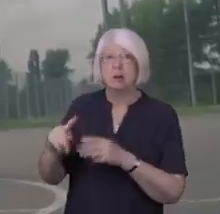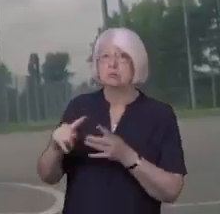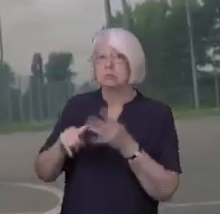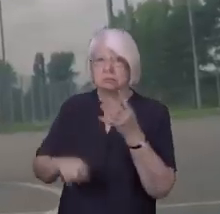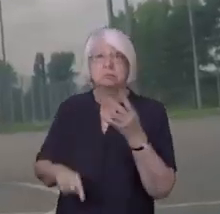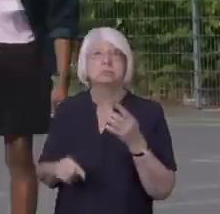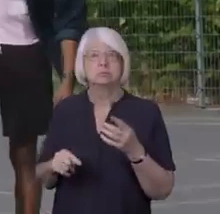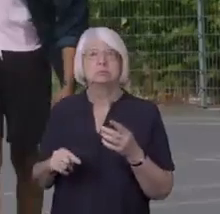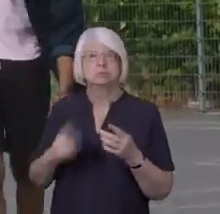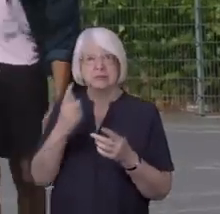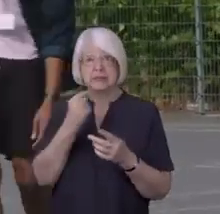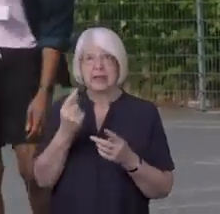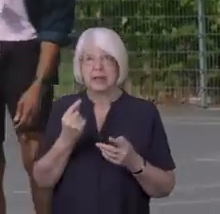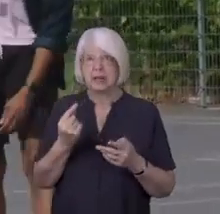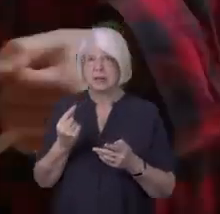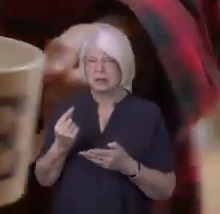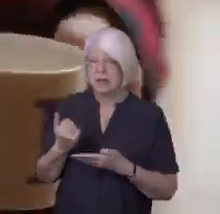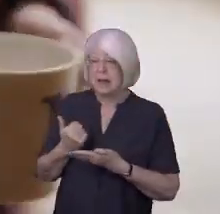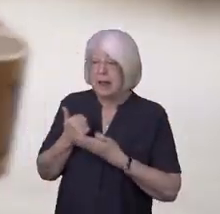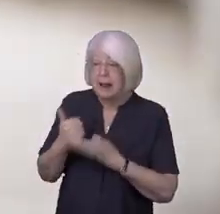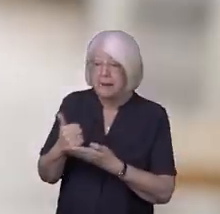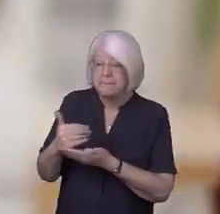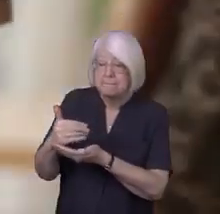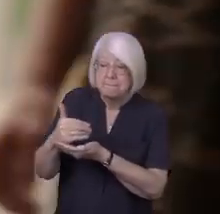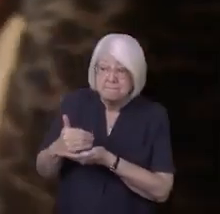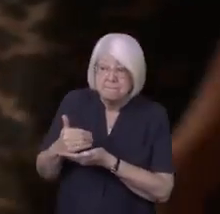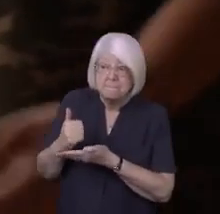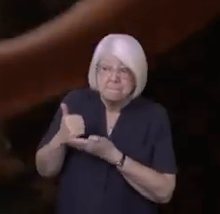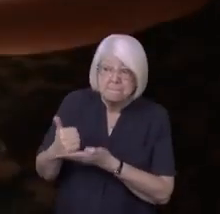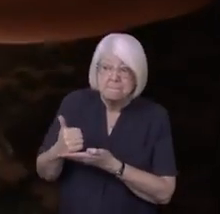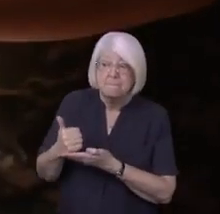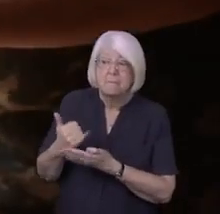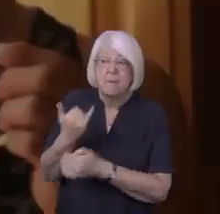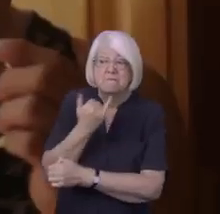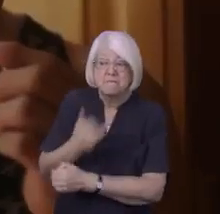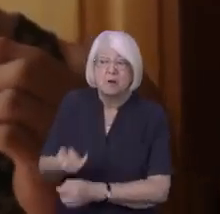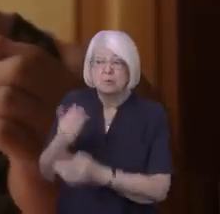Together, we can help guide the most vulnerable children to a brighter future.